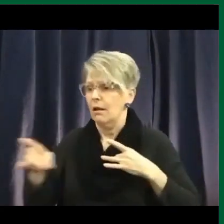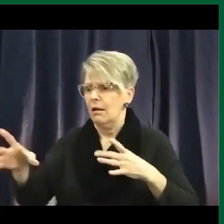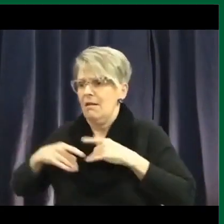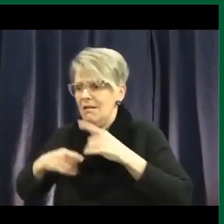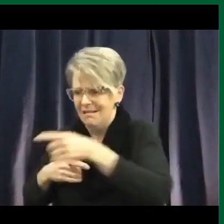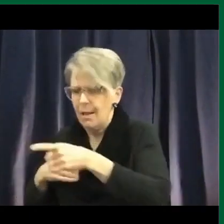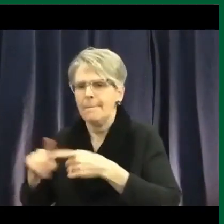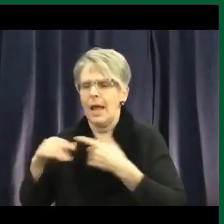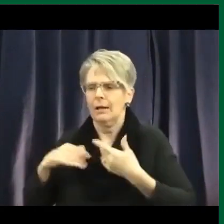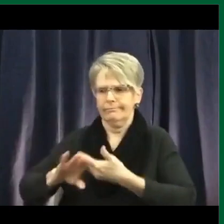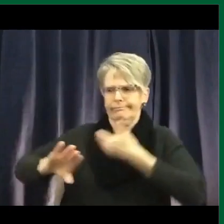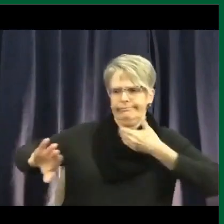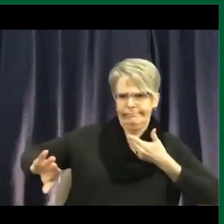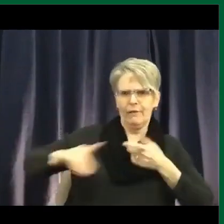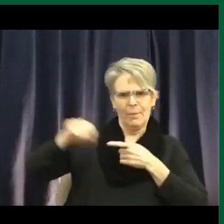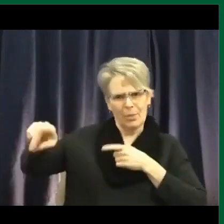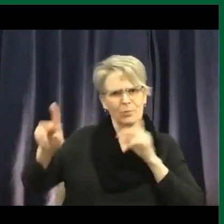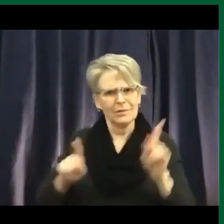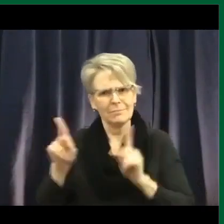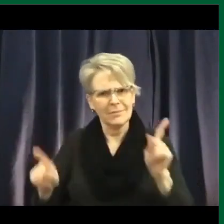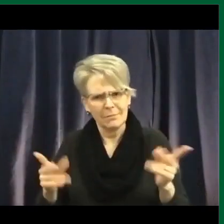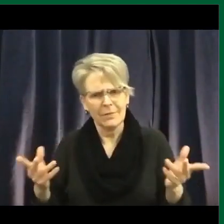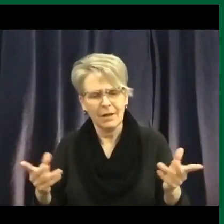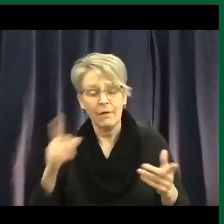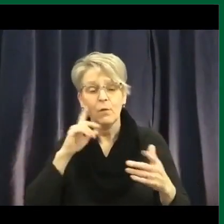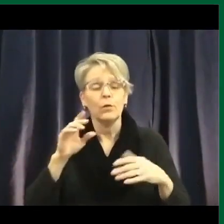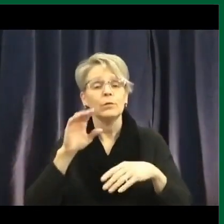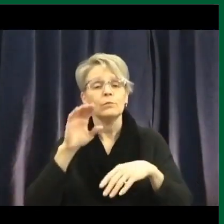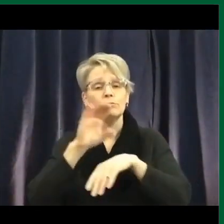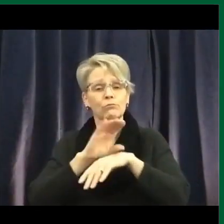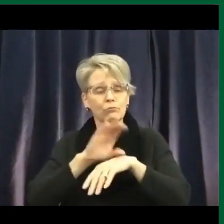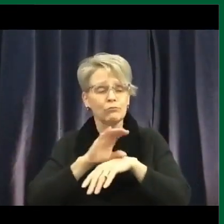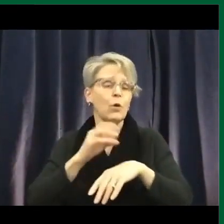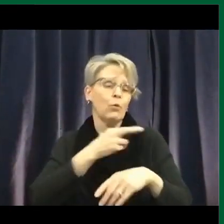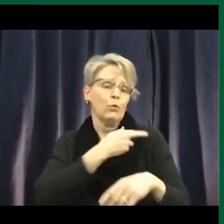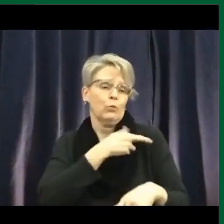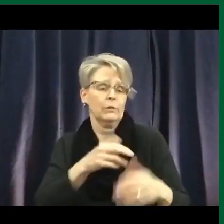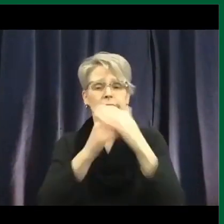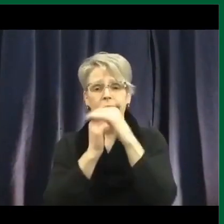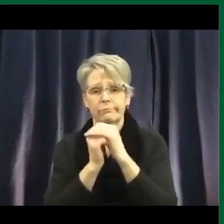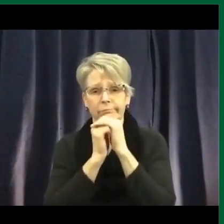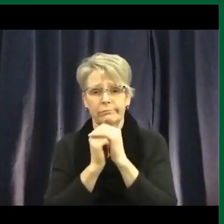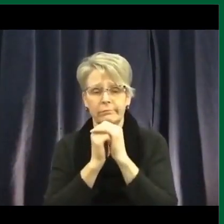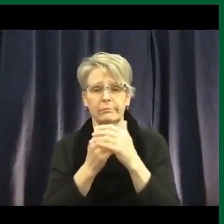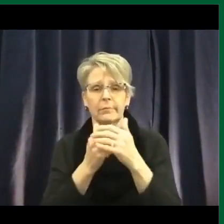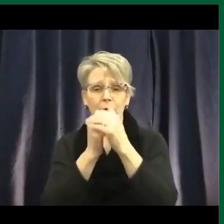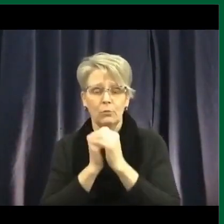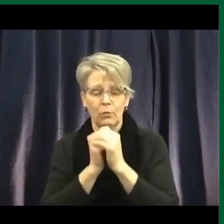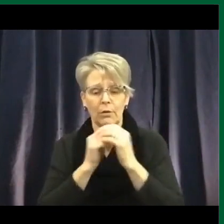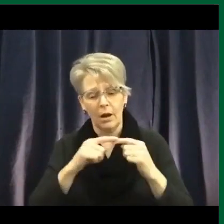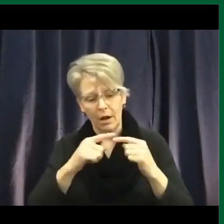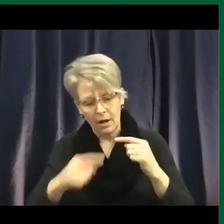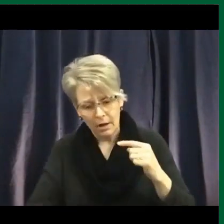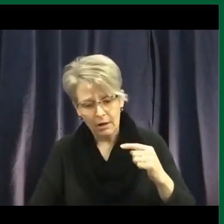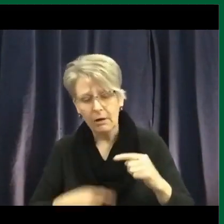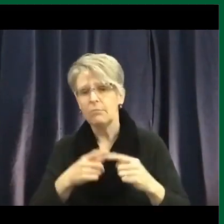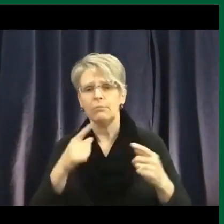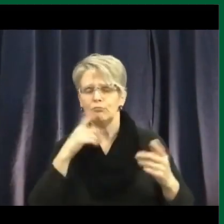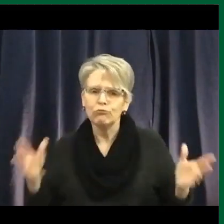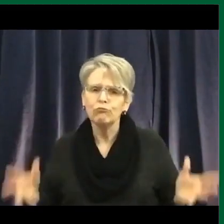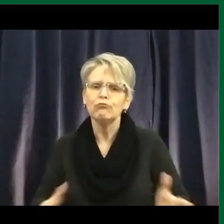that way. And again, for virtual services, many virtual services throughout the year have promoted